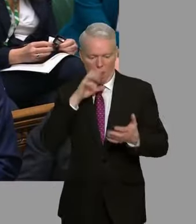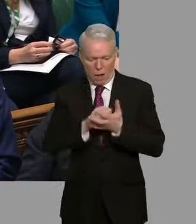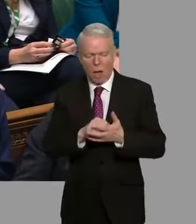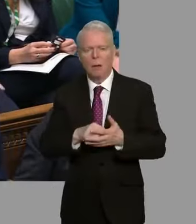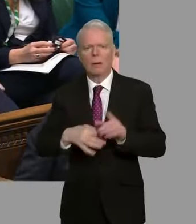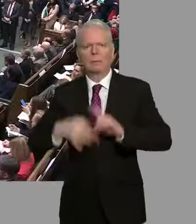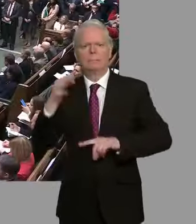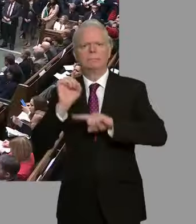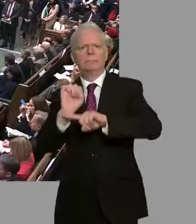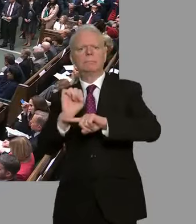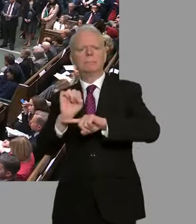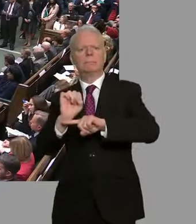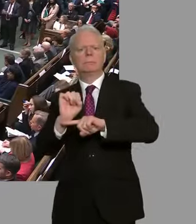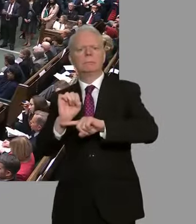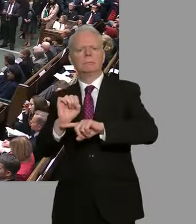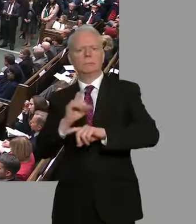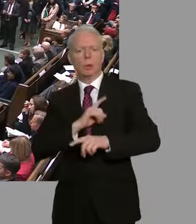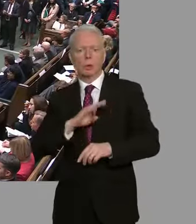dangerous bacteria?